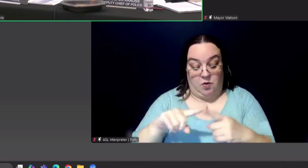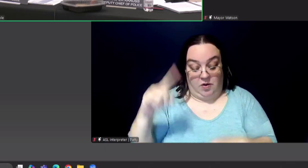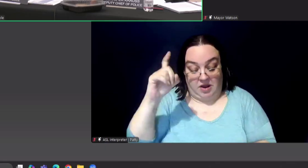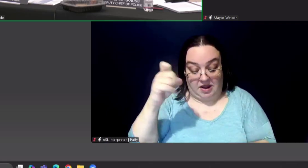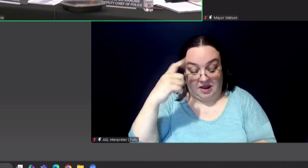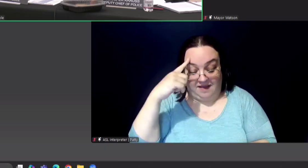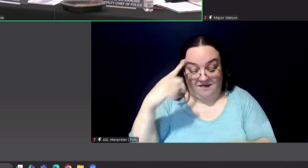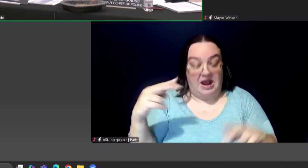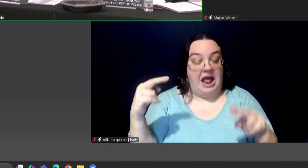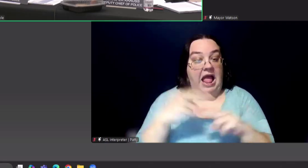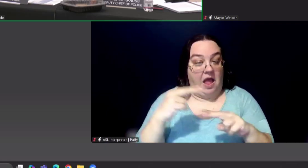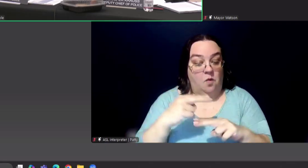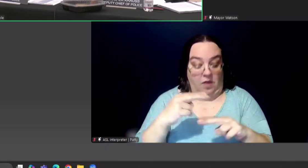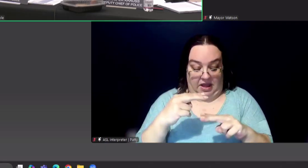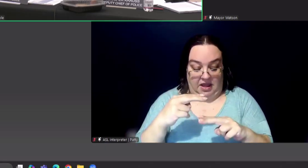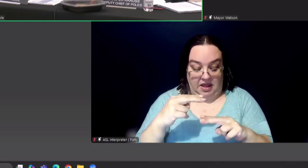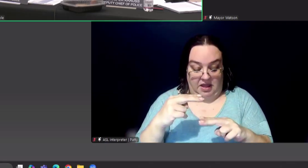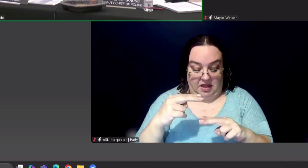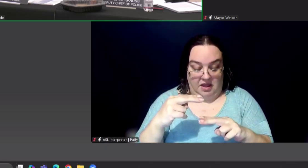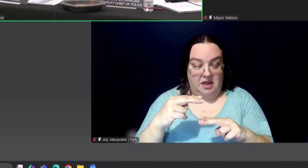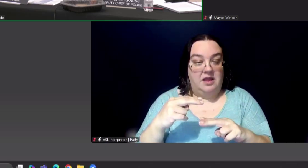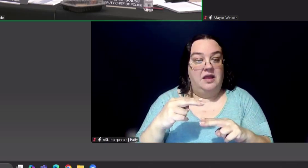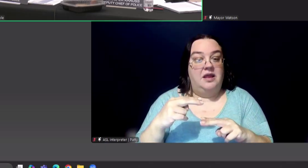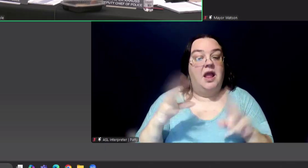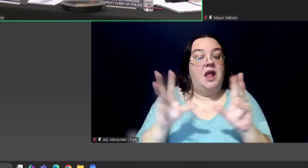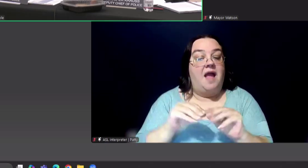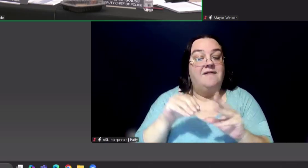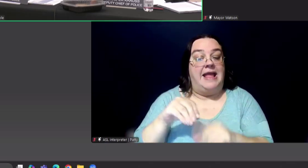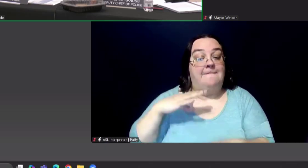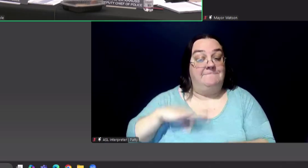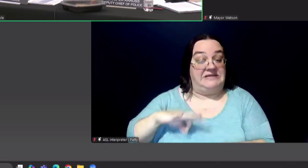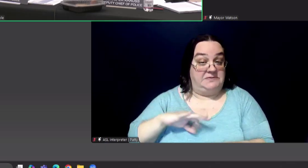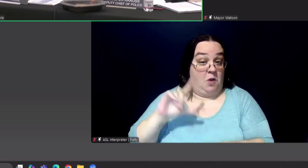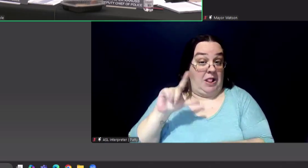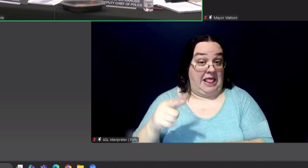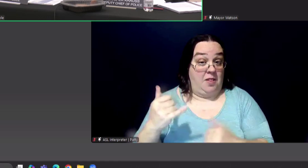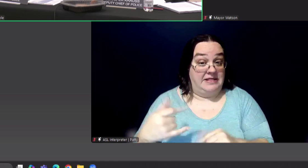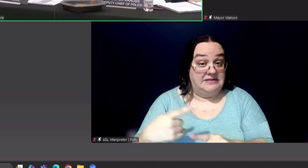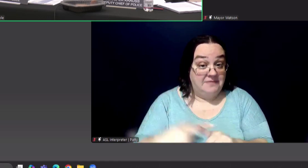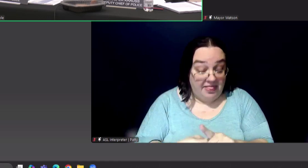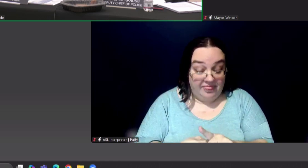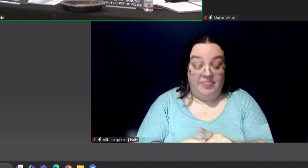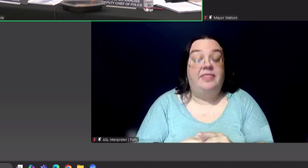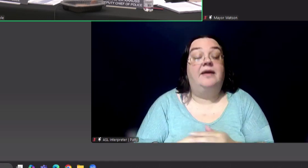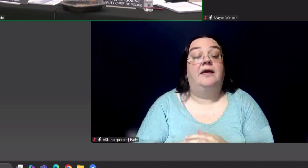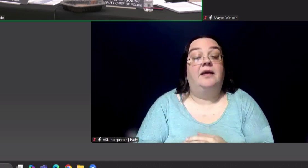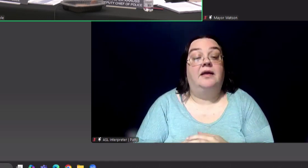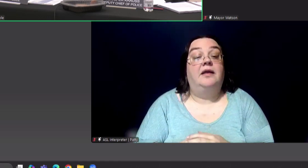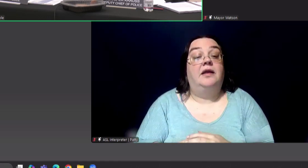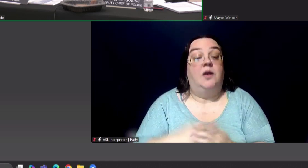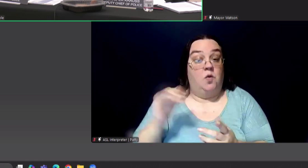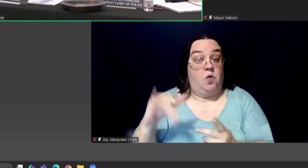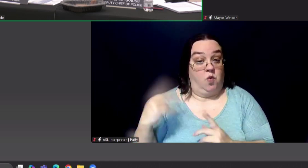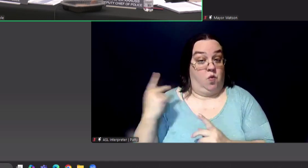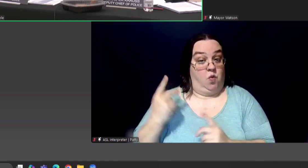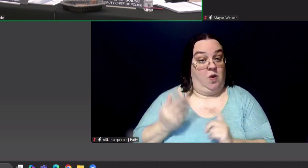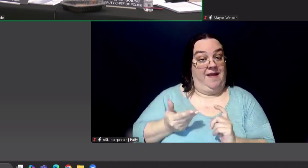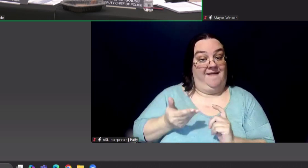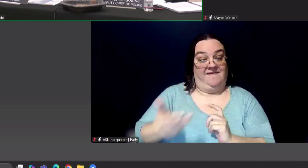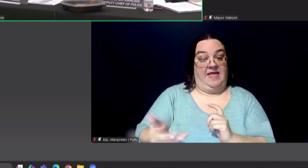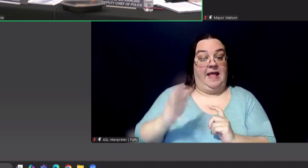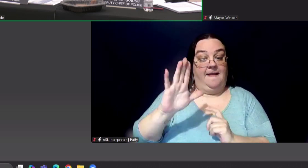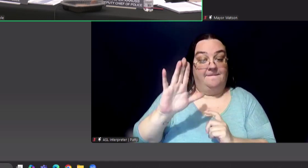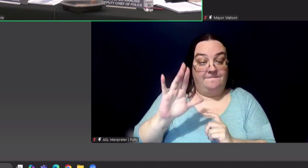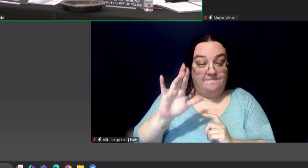Association annual conference in Pittsburgh later this month. We were invited by the Maryland Highway Safety Office